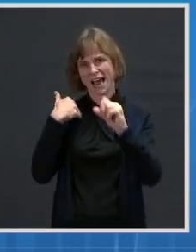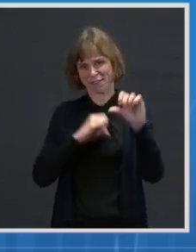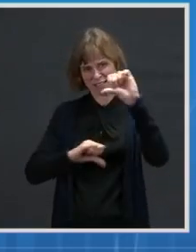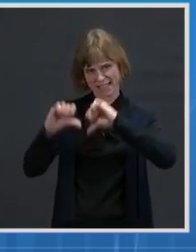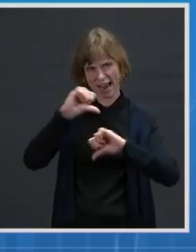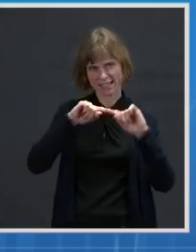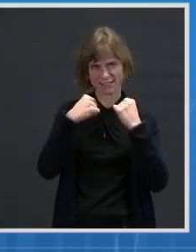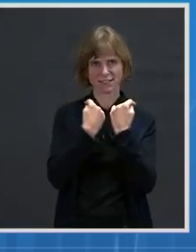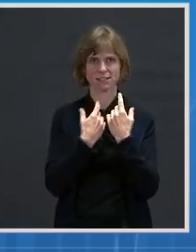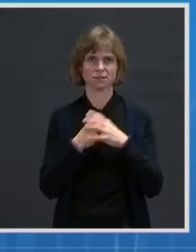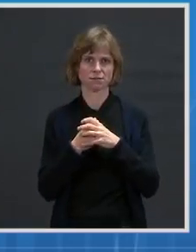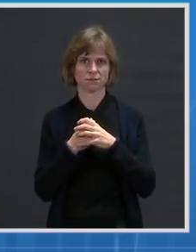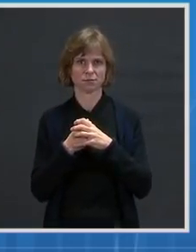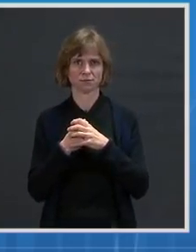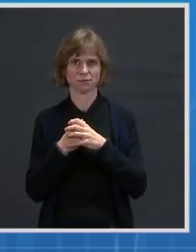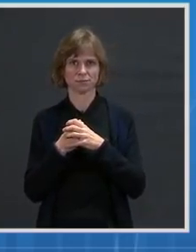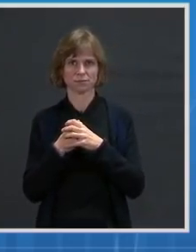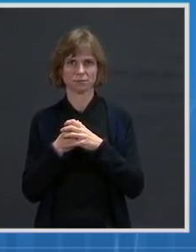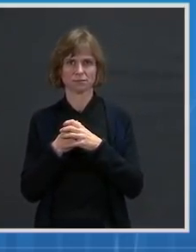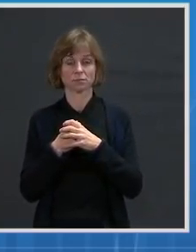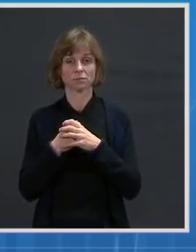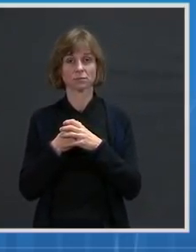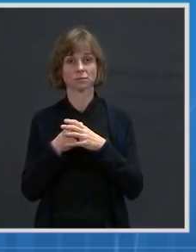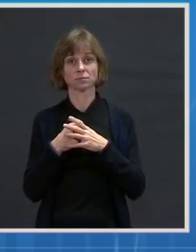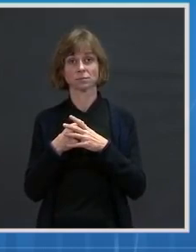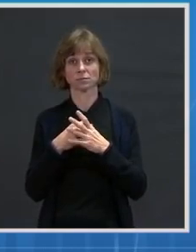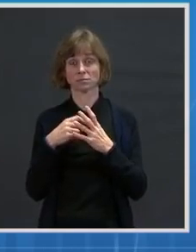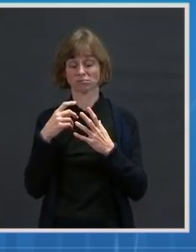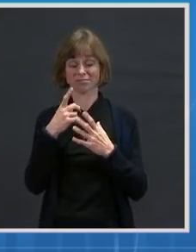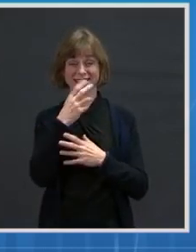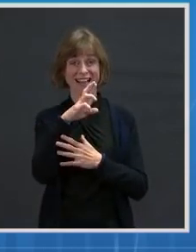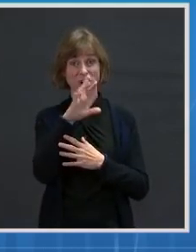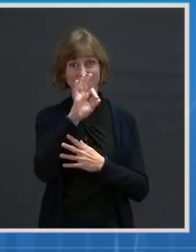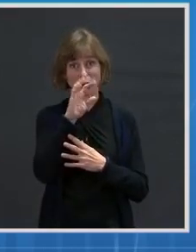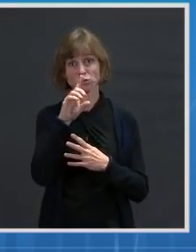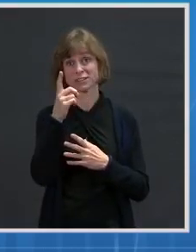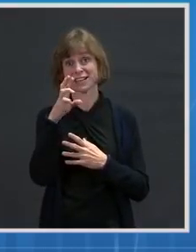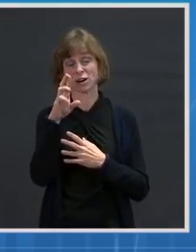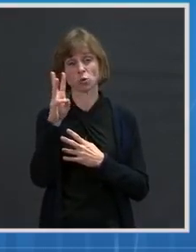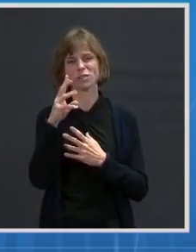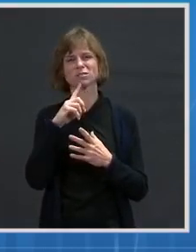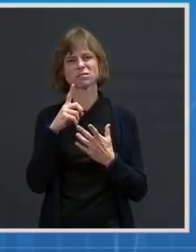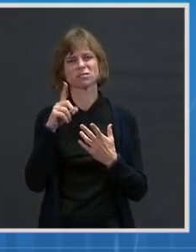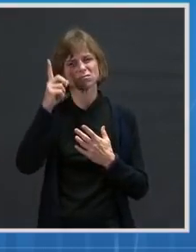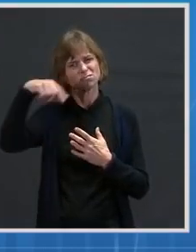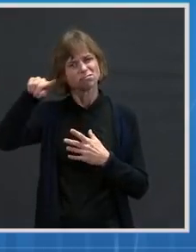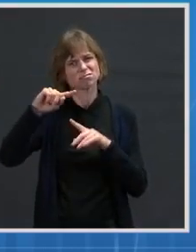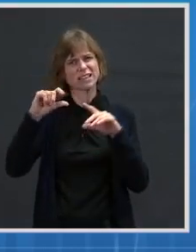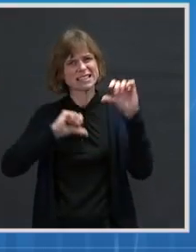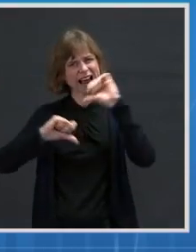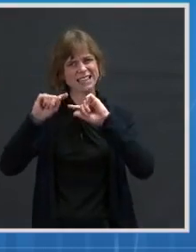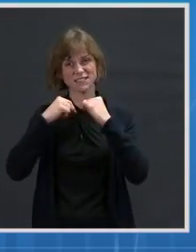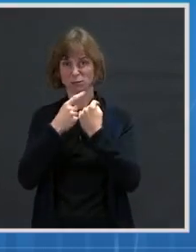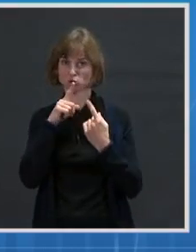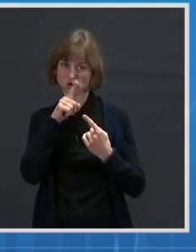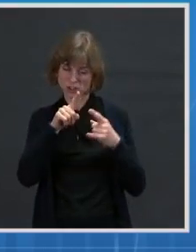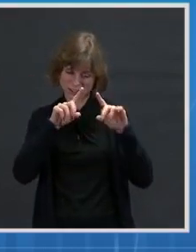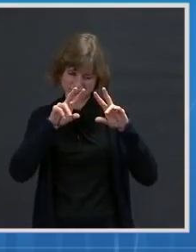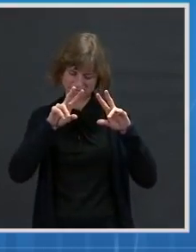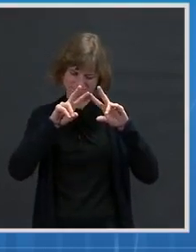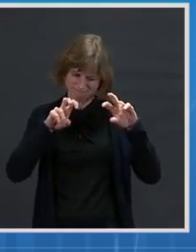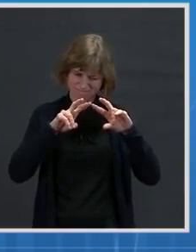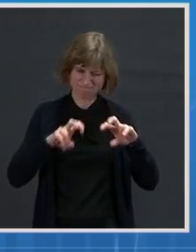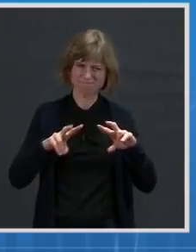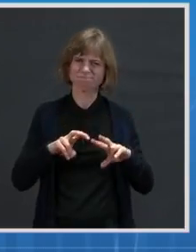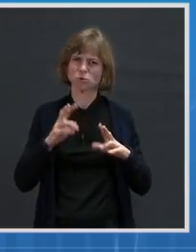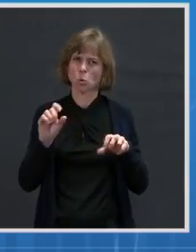Dr. Fauci and Dr. Walensky, very much working together on those sets of recommendations. And I think